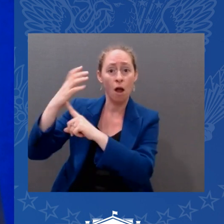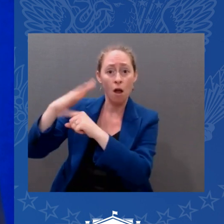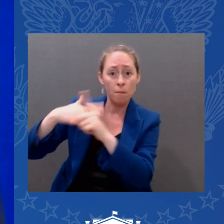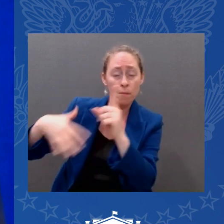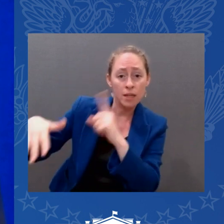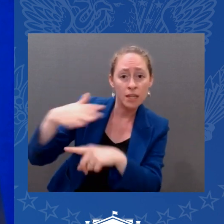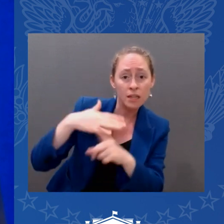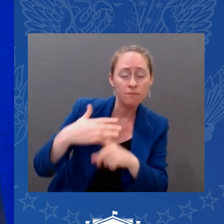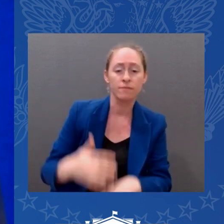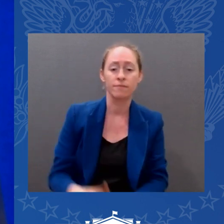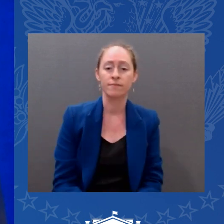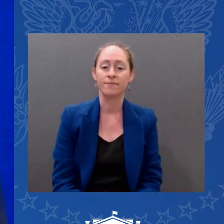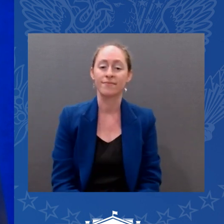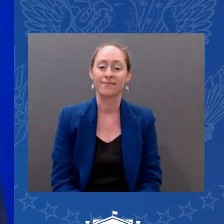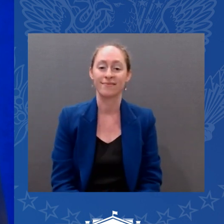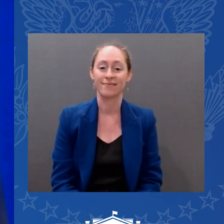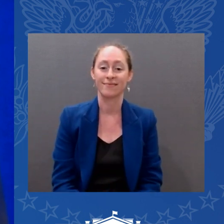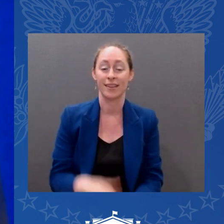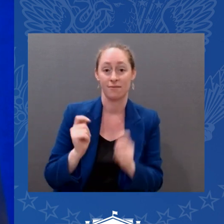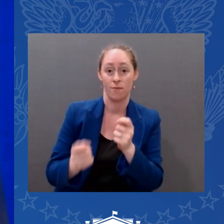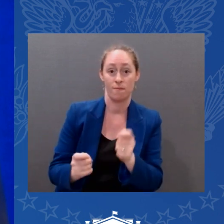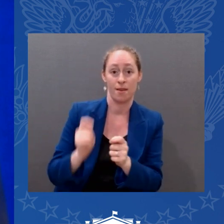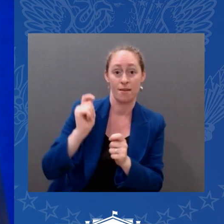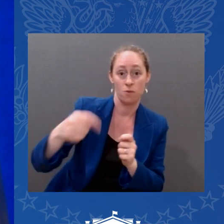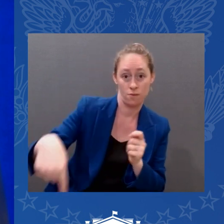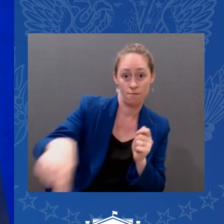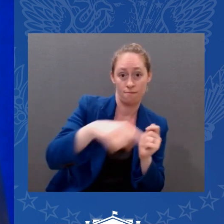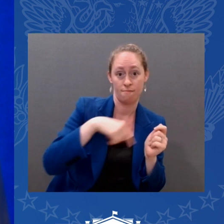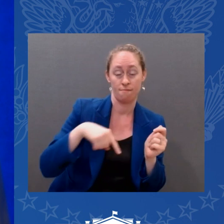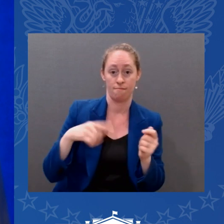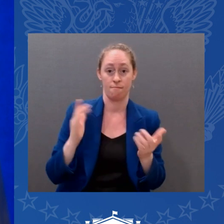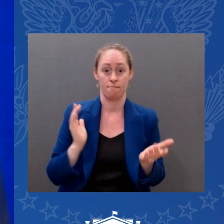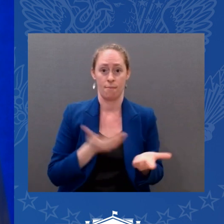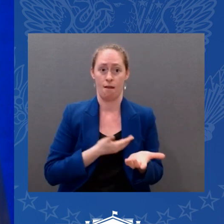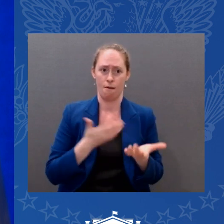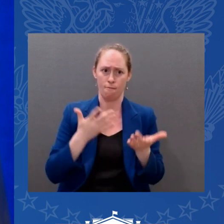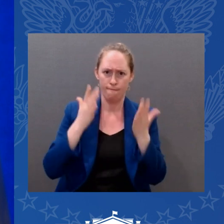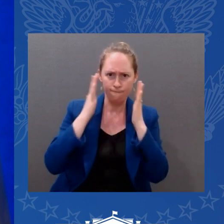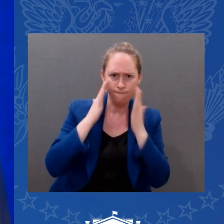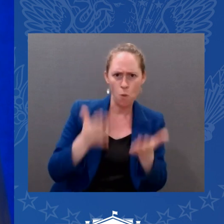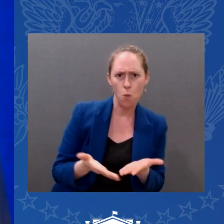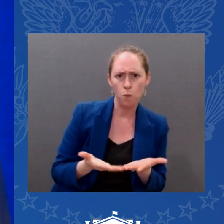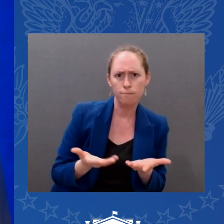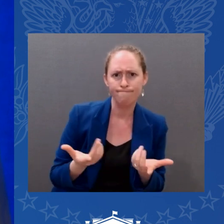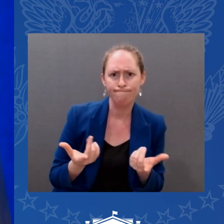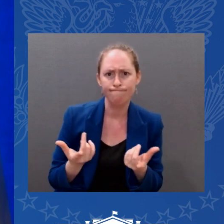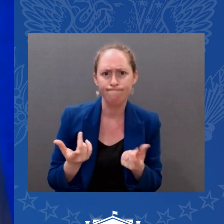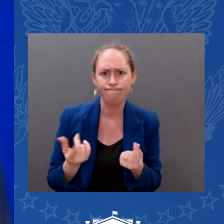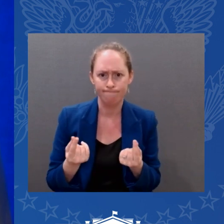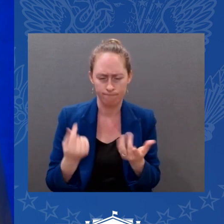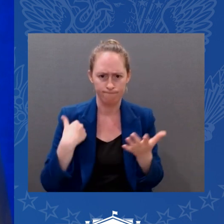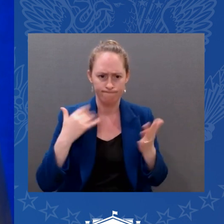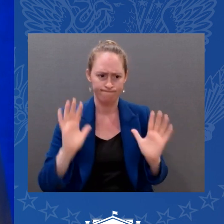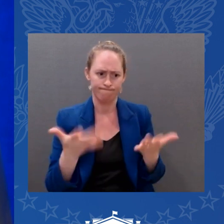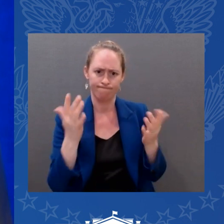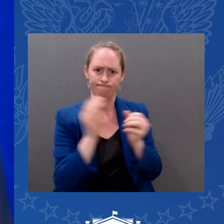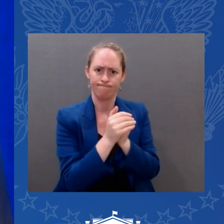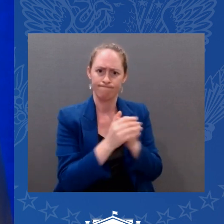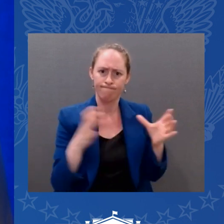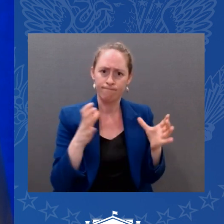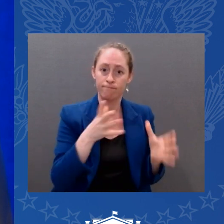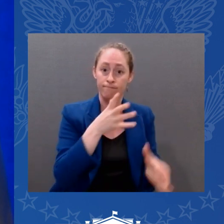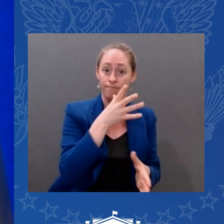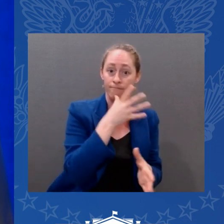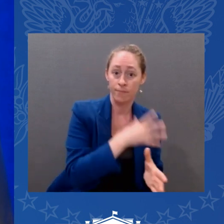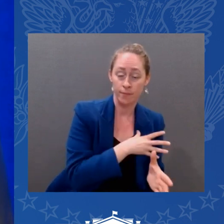or focused on the sustainable development of women and girls grounded in the principles of